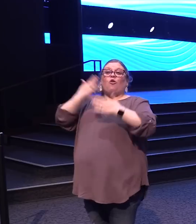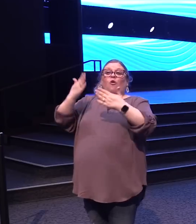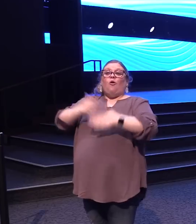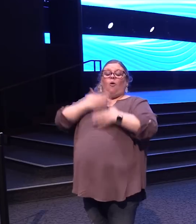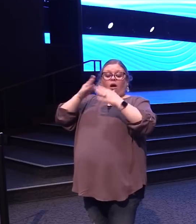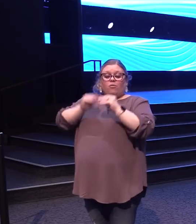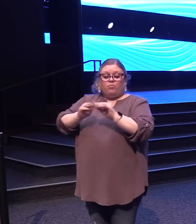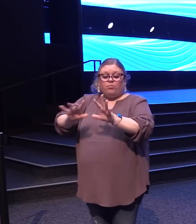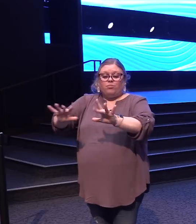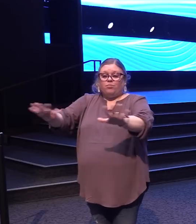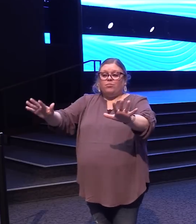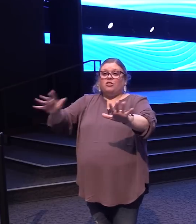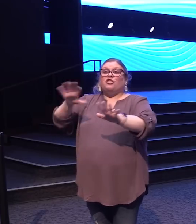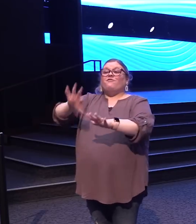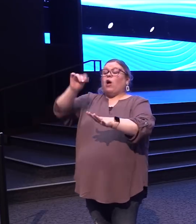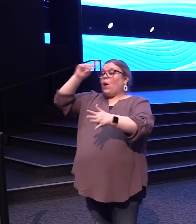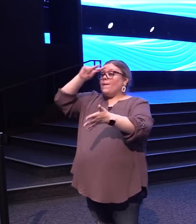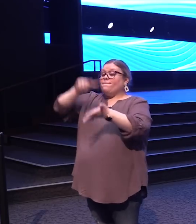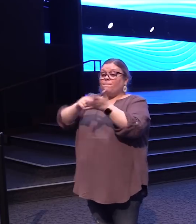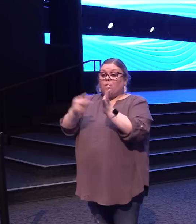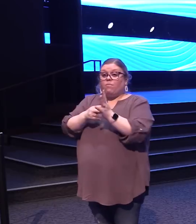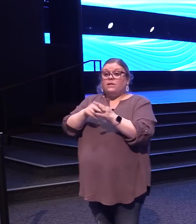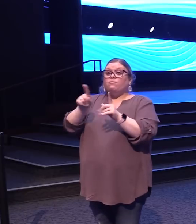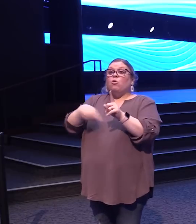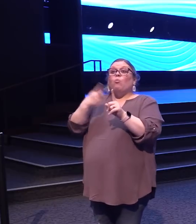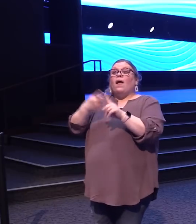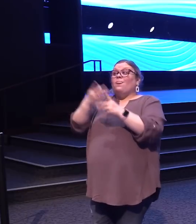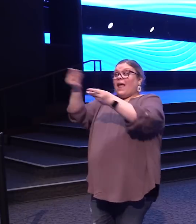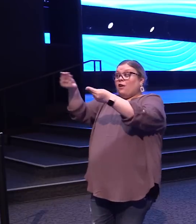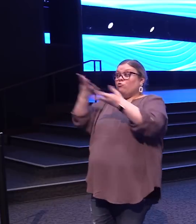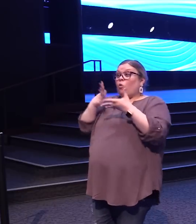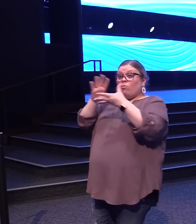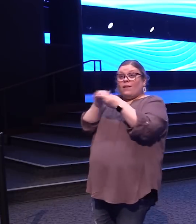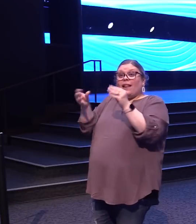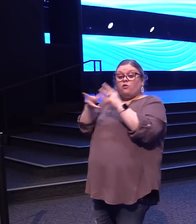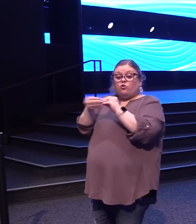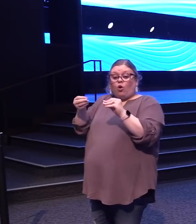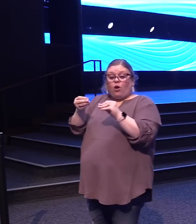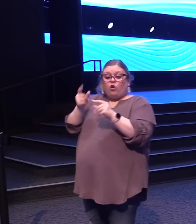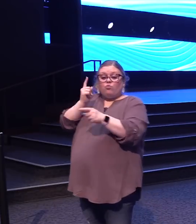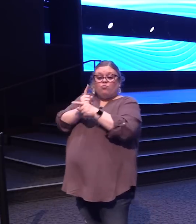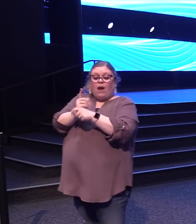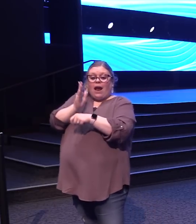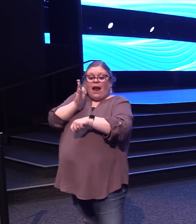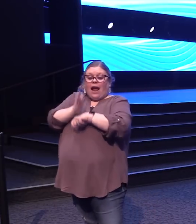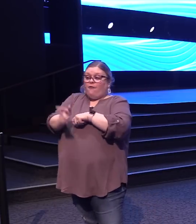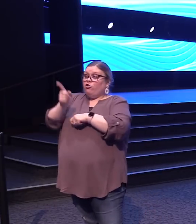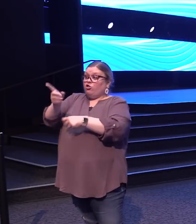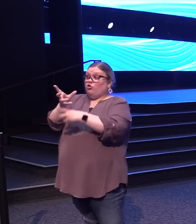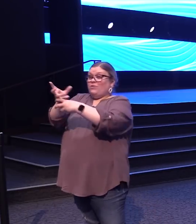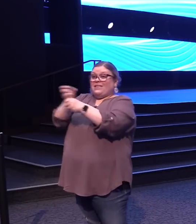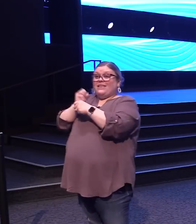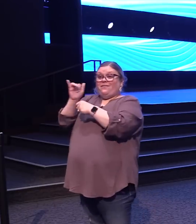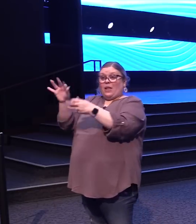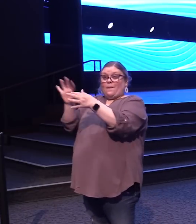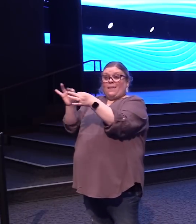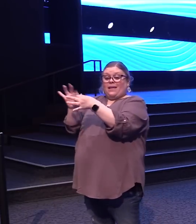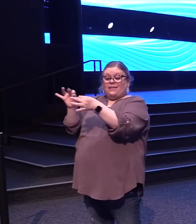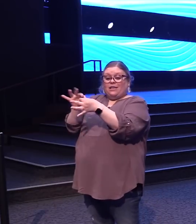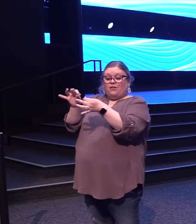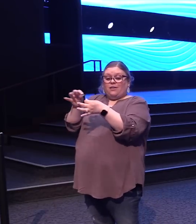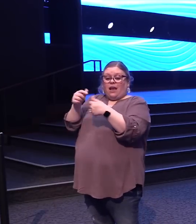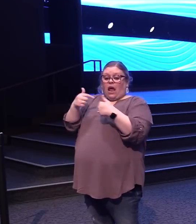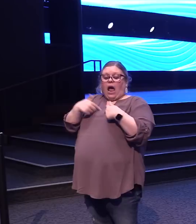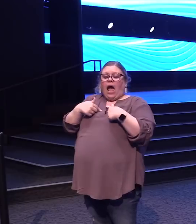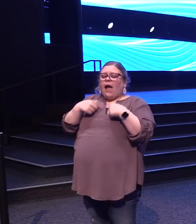and she's found a purpose. But when I heard this story told by Johanna, right after she received this message,